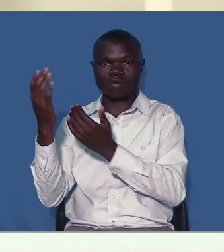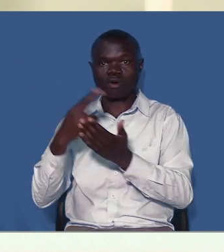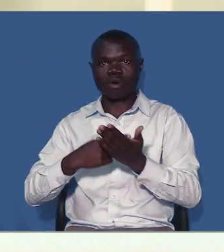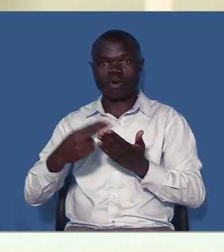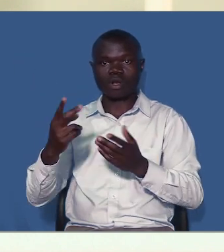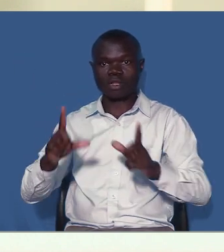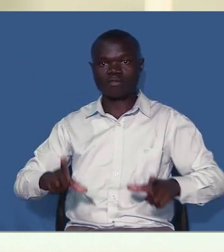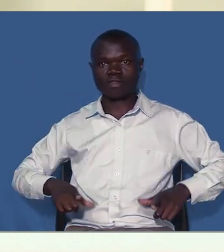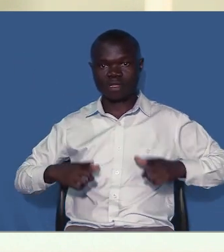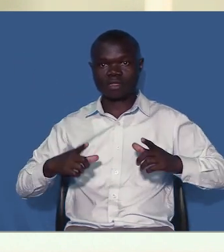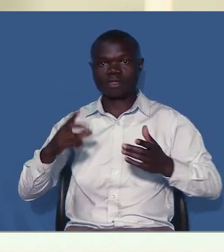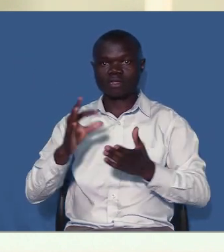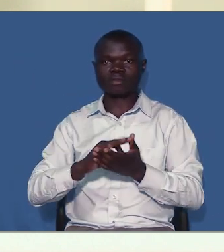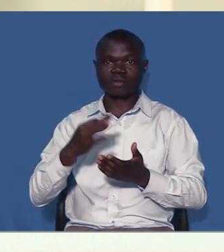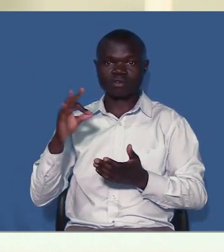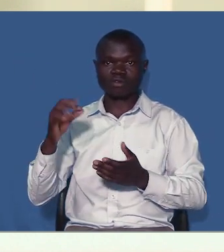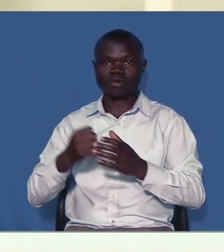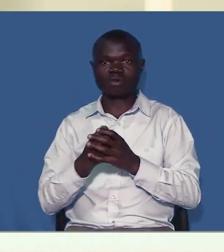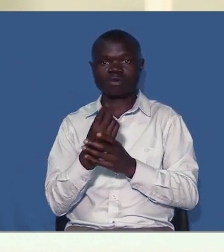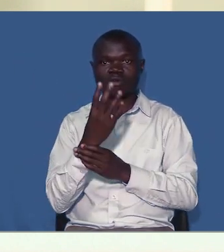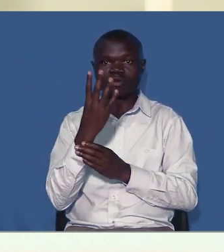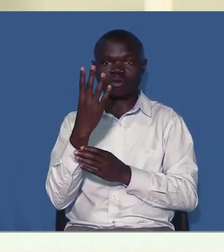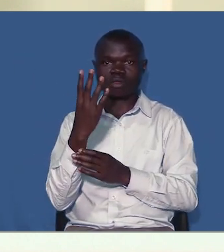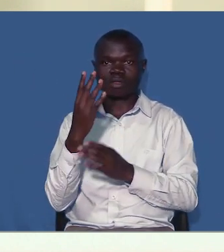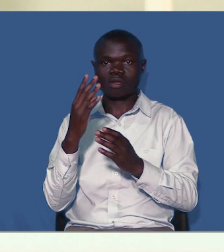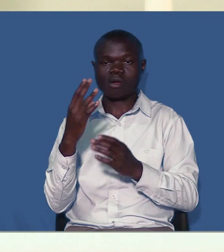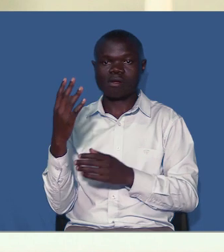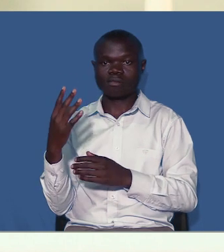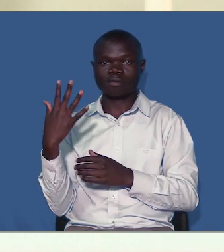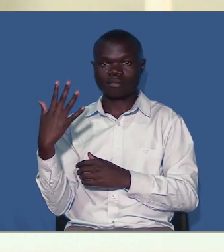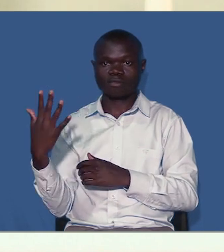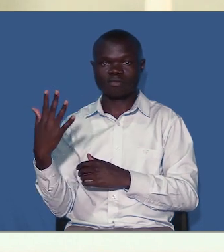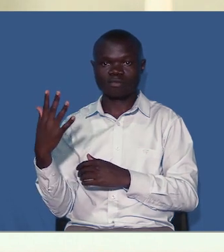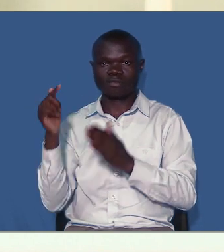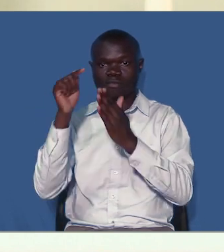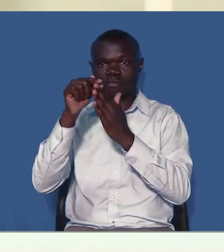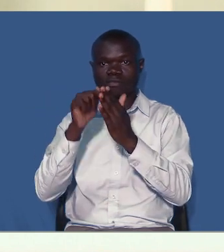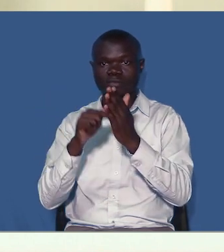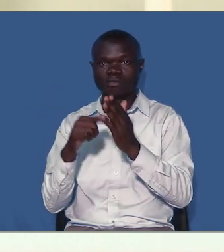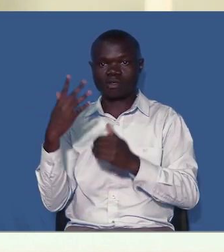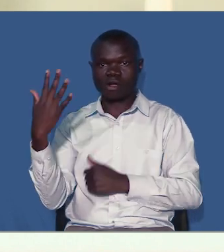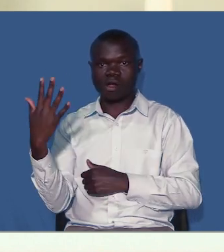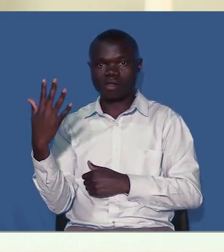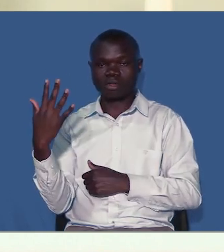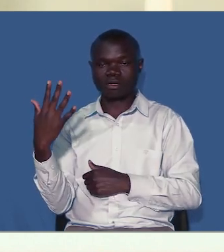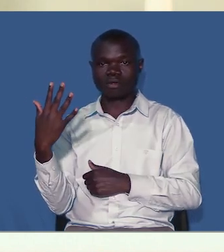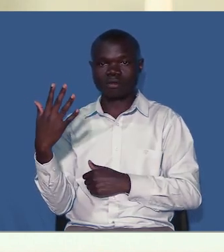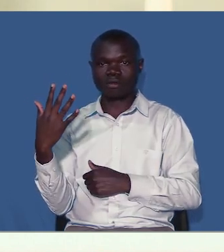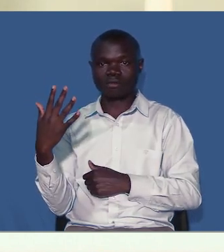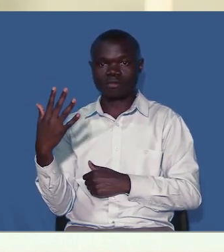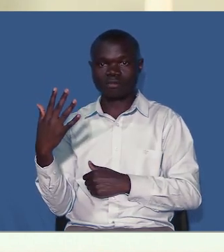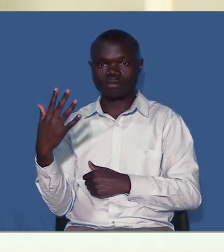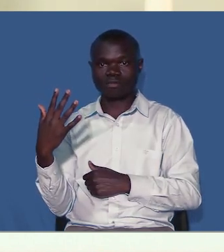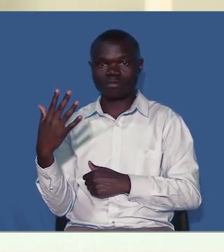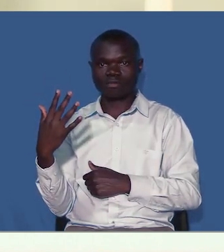and spiritual growth is given to us as number 5 point, that commitment to a life